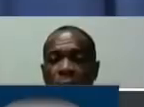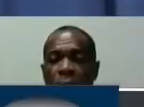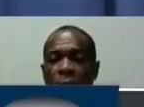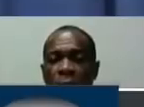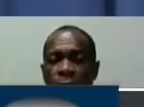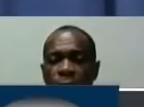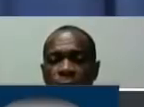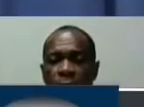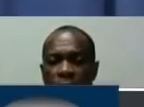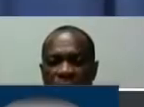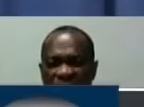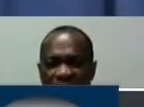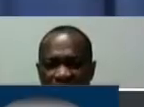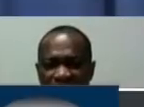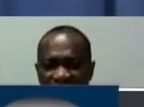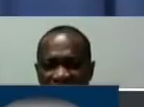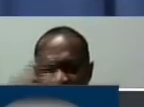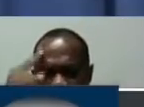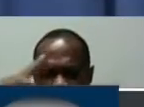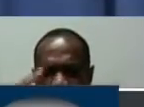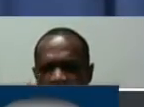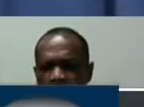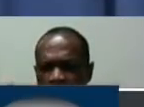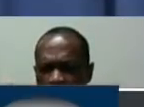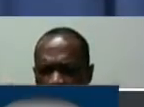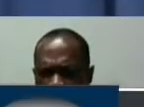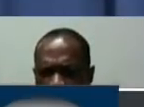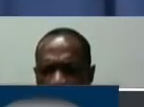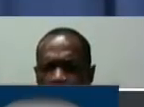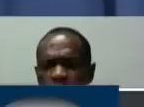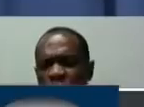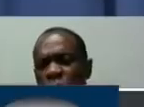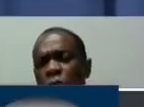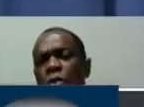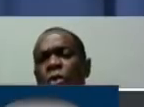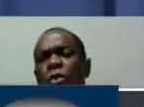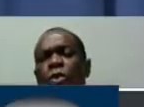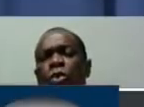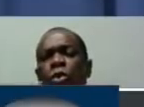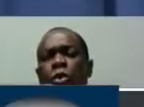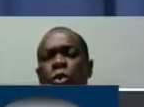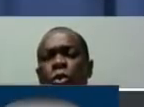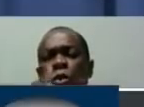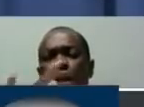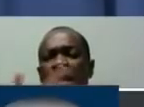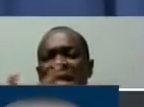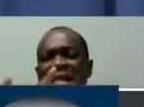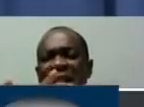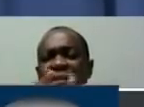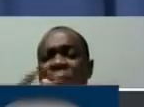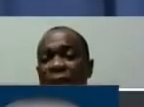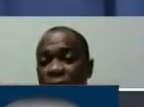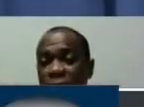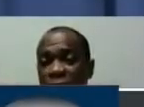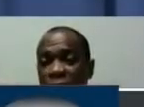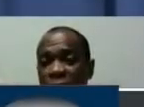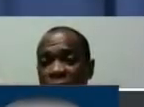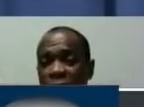for low to medium acuity patients for 25 patients, dedicated only